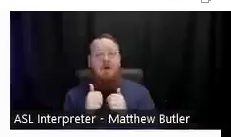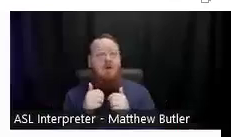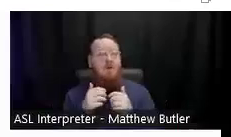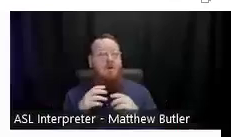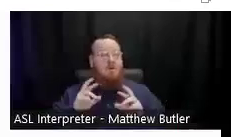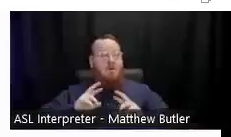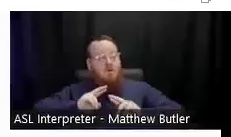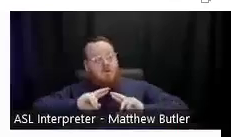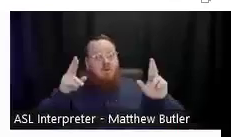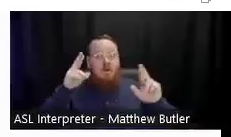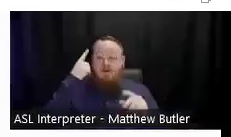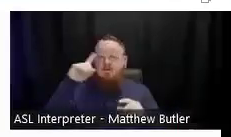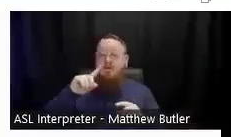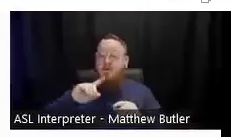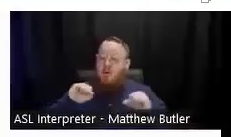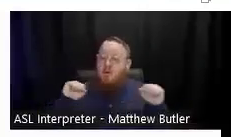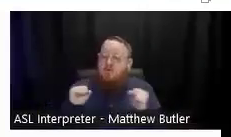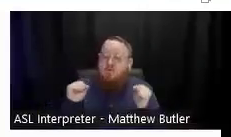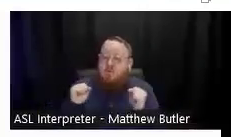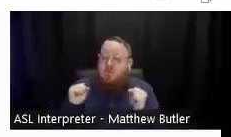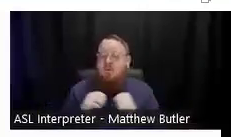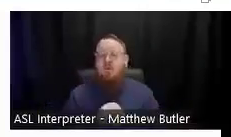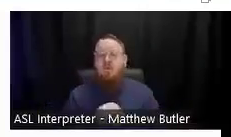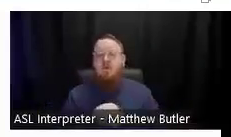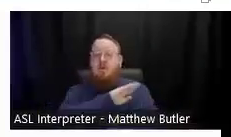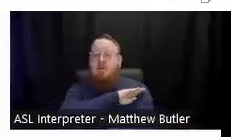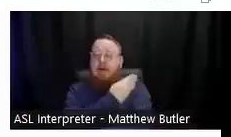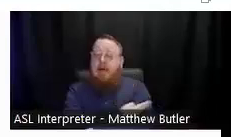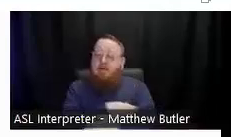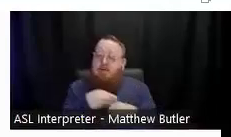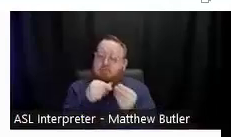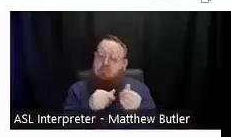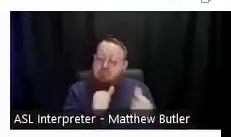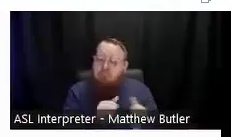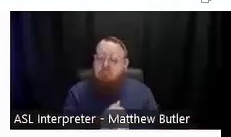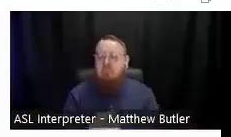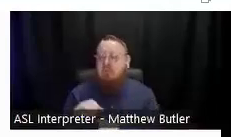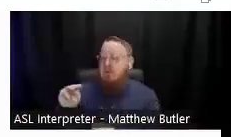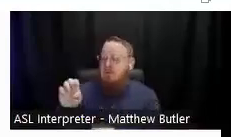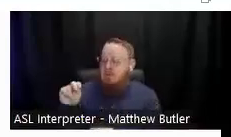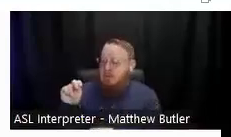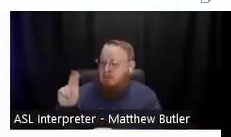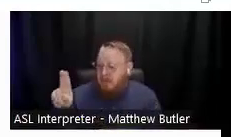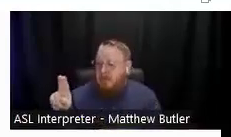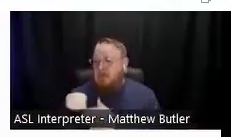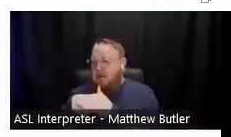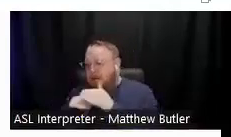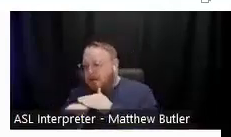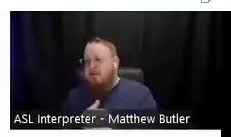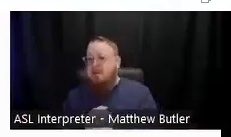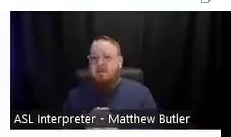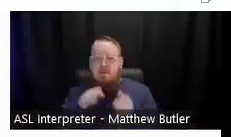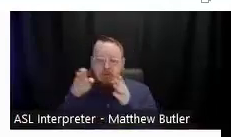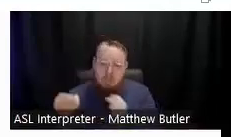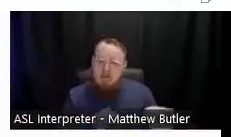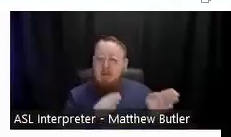energy efficient, how to develop menus, how to access community resources, how to plan and prepare for moving into